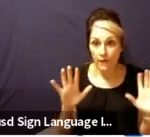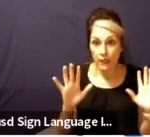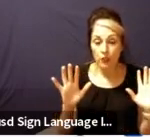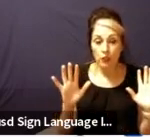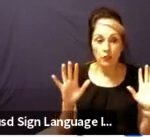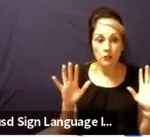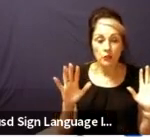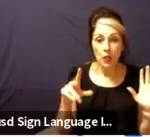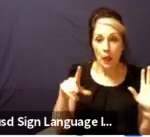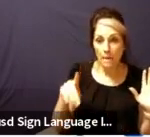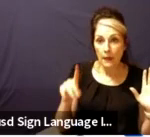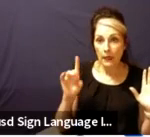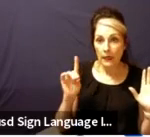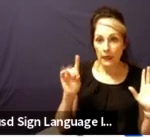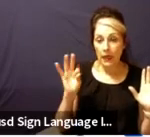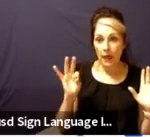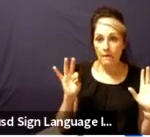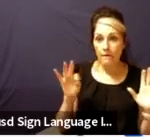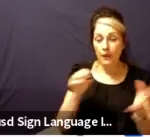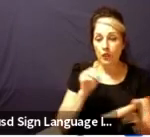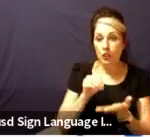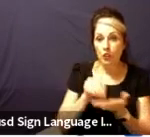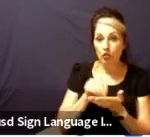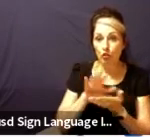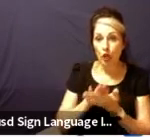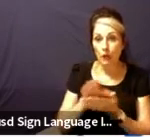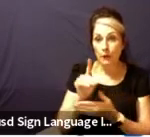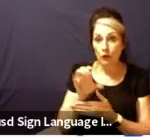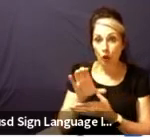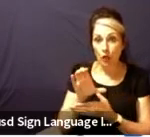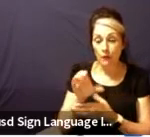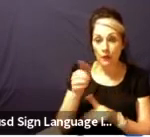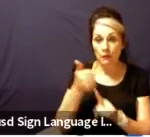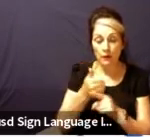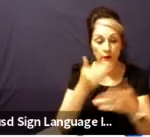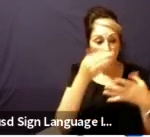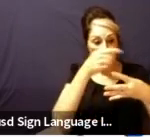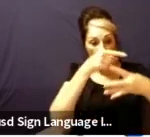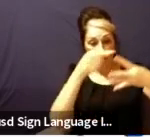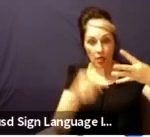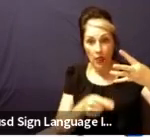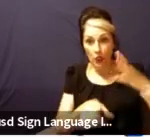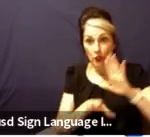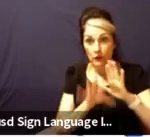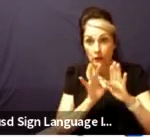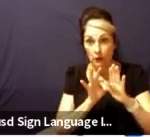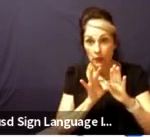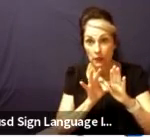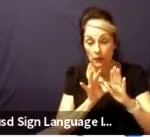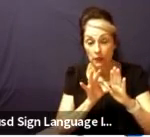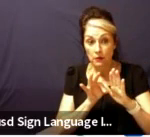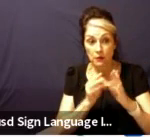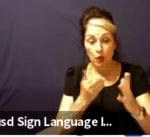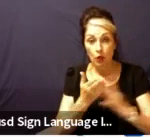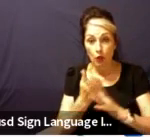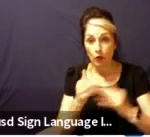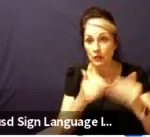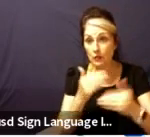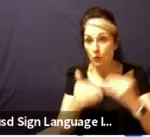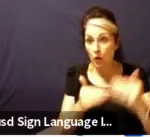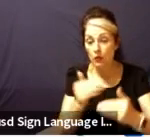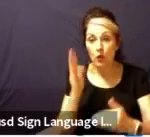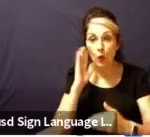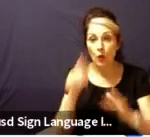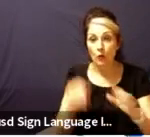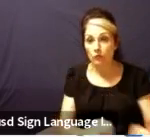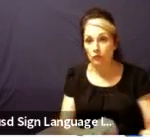a PDF document of the items that you have selected uh, through this process will